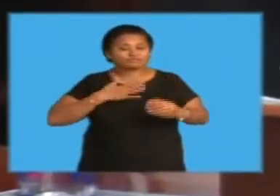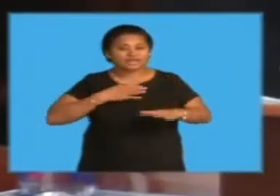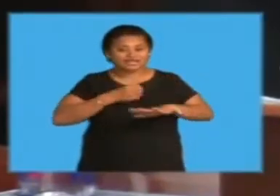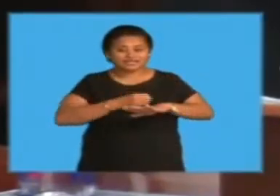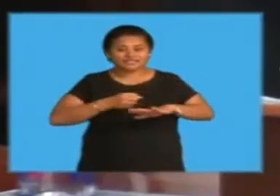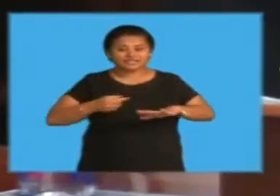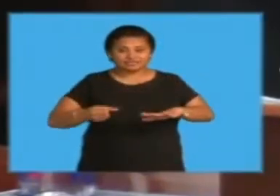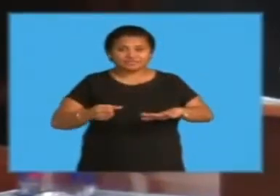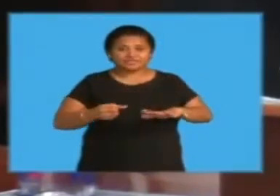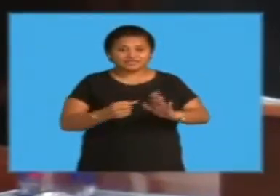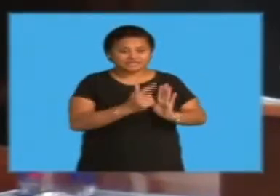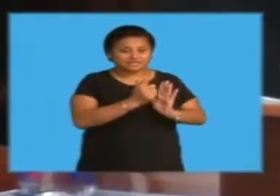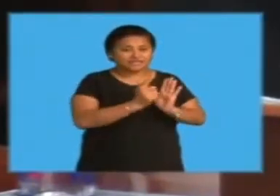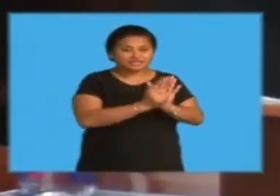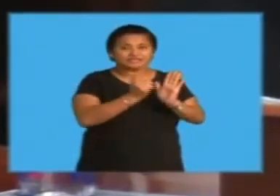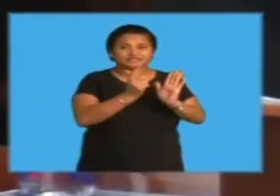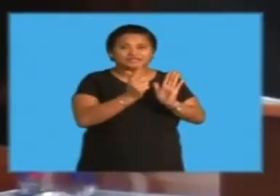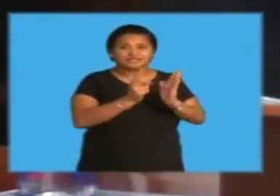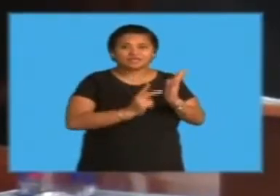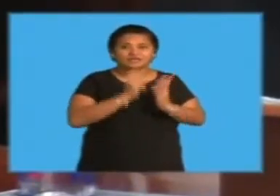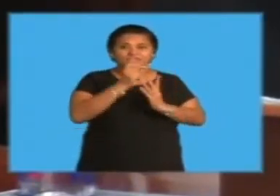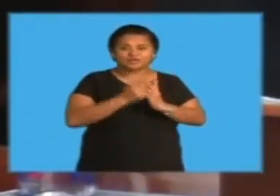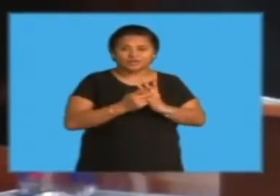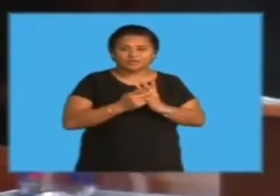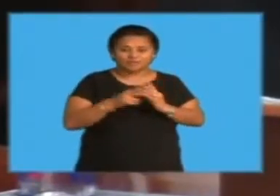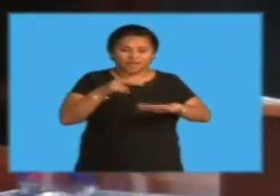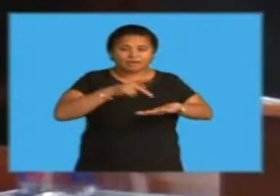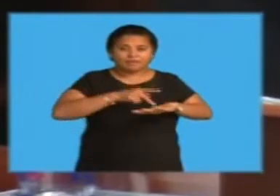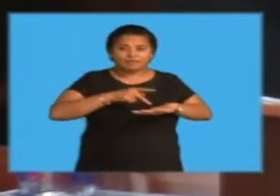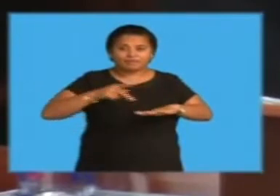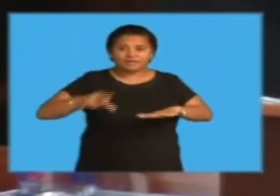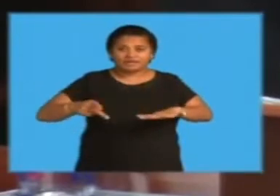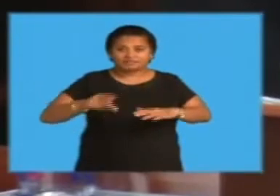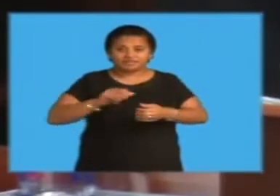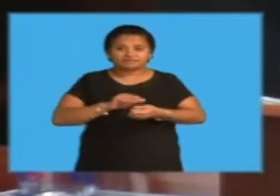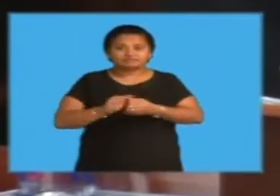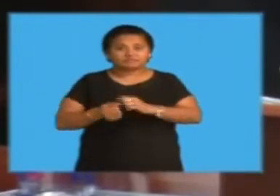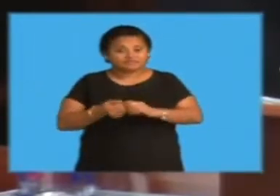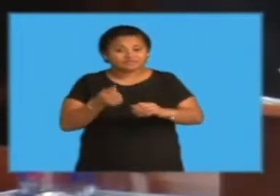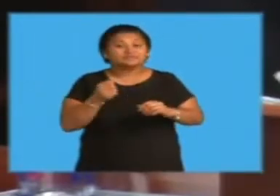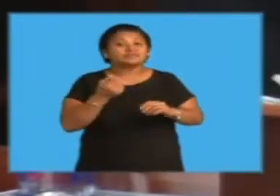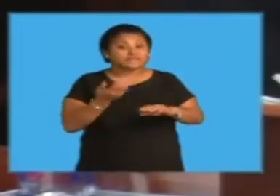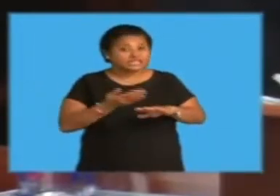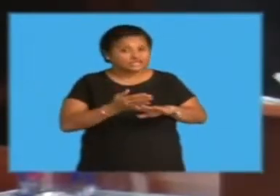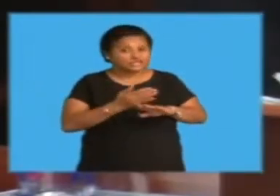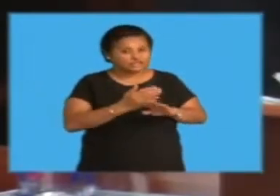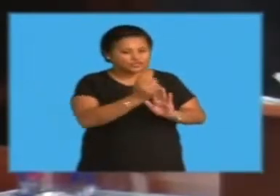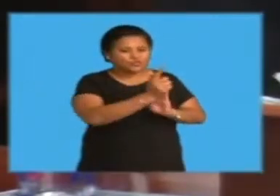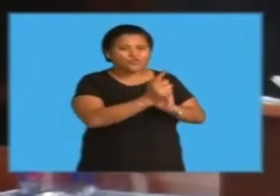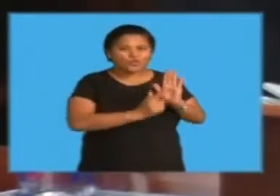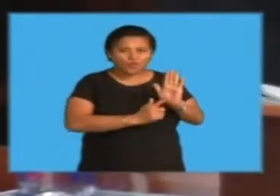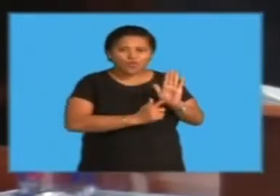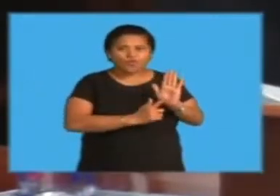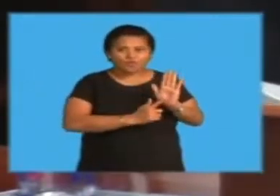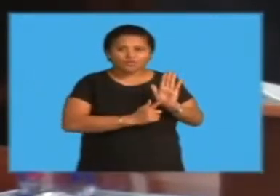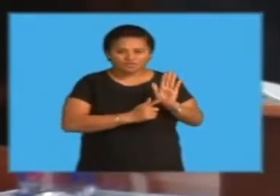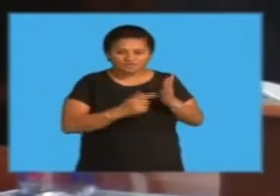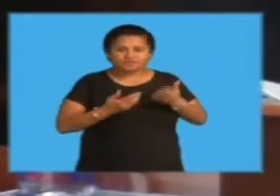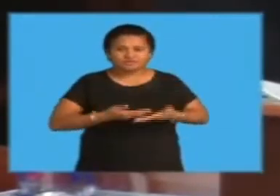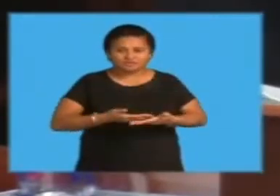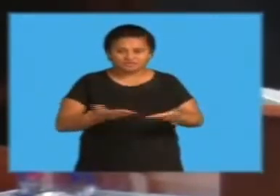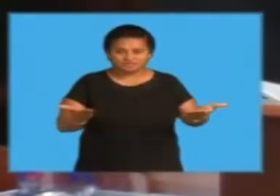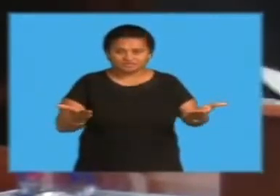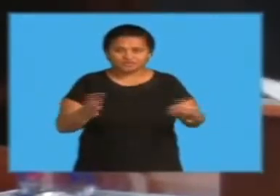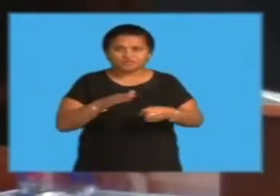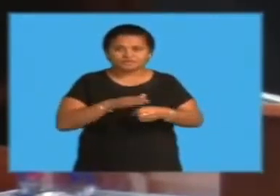coming session. In the parliamentary session, new laws will be introduced and existing laws reviewed.